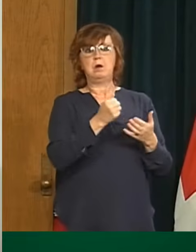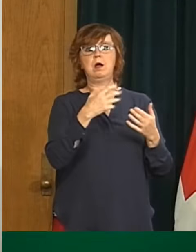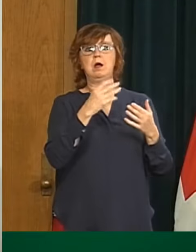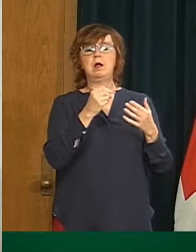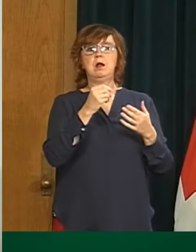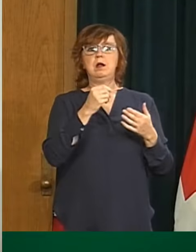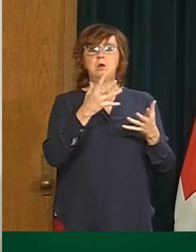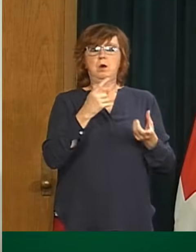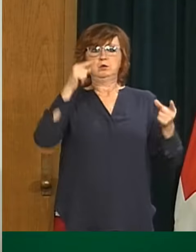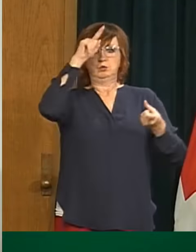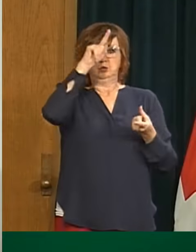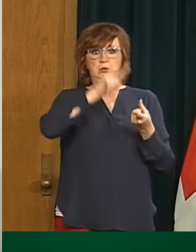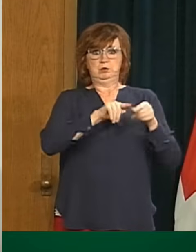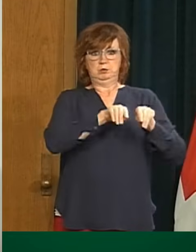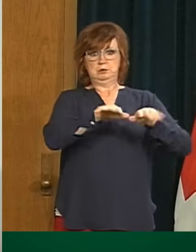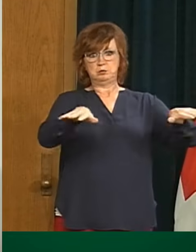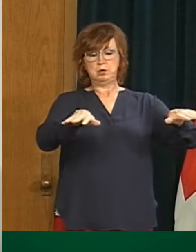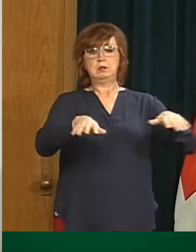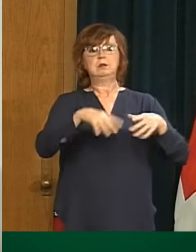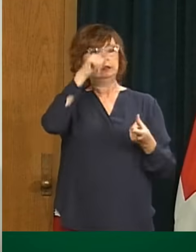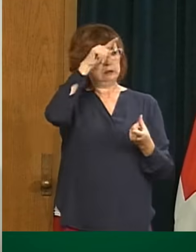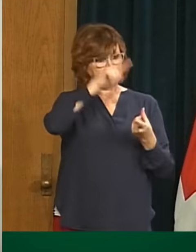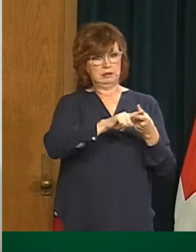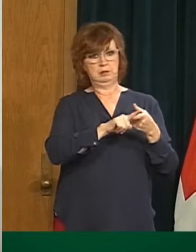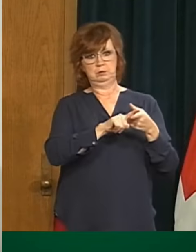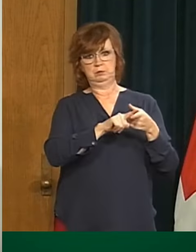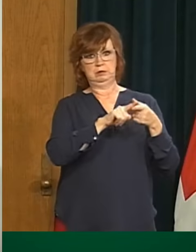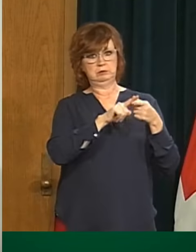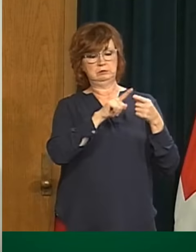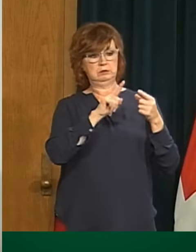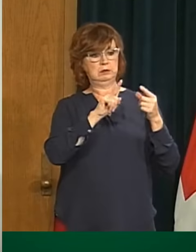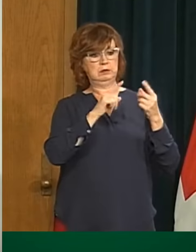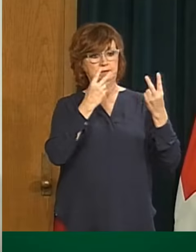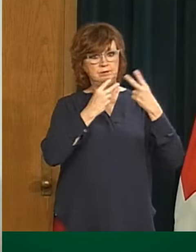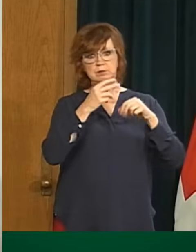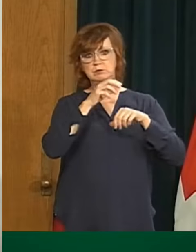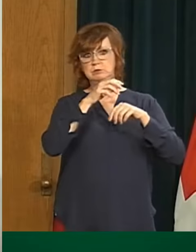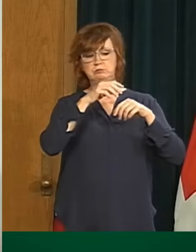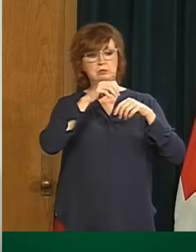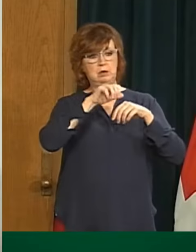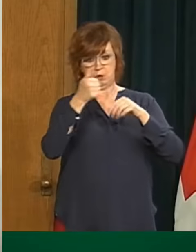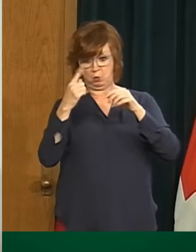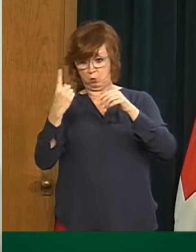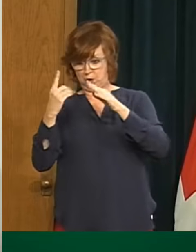limiting interaction between households and limiting